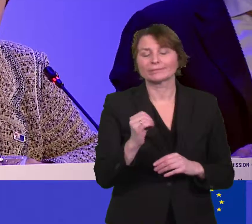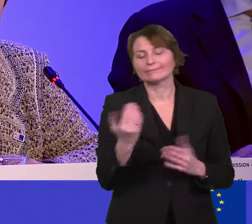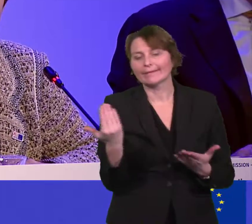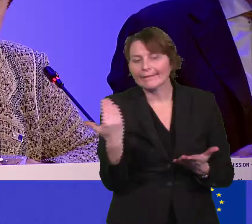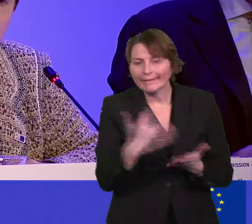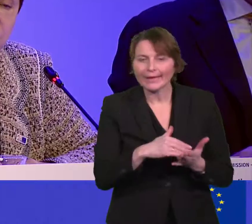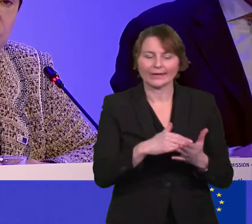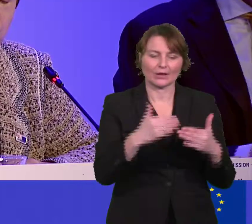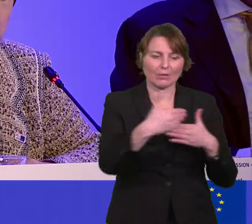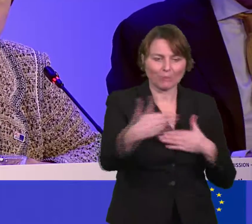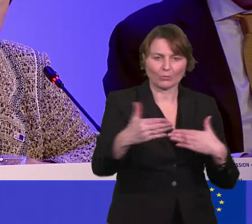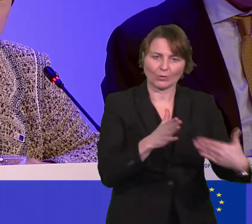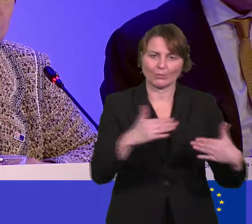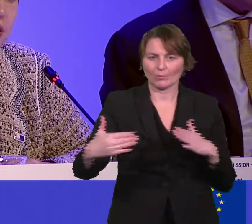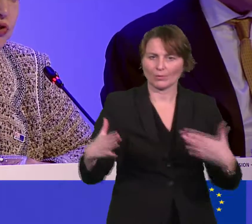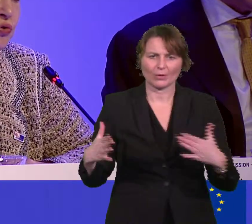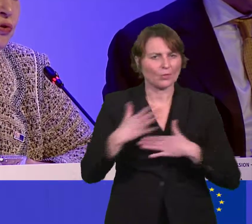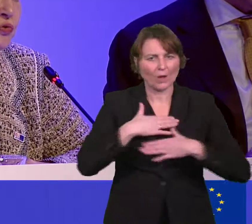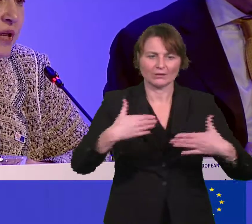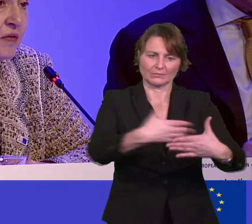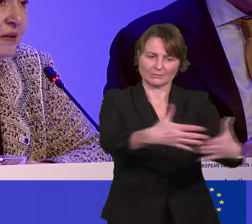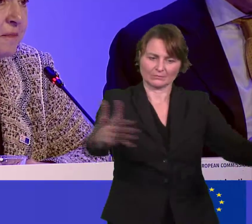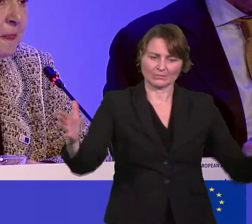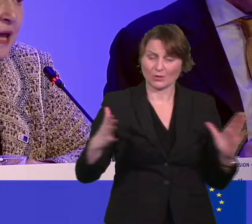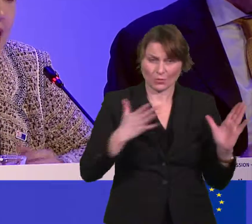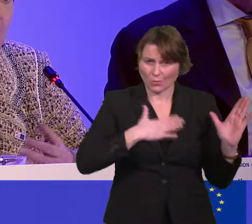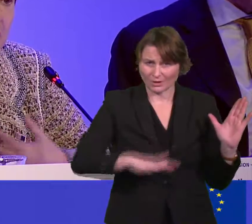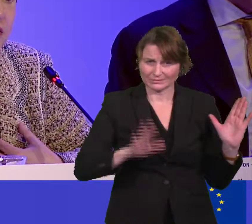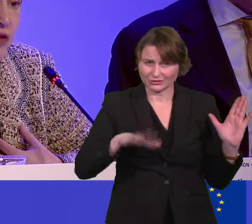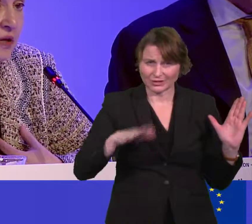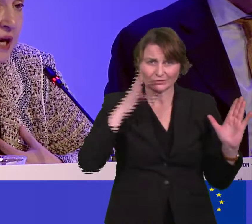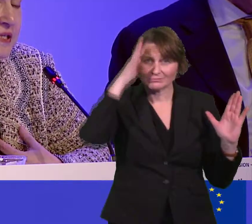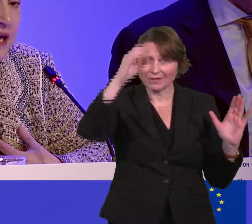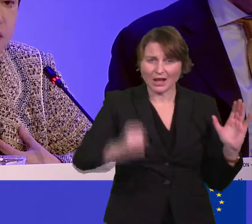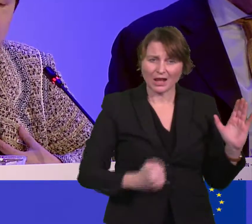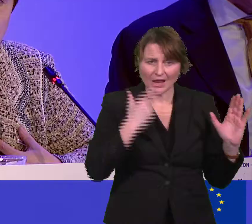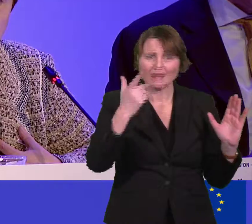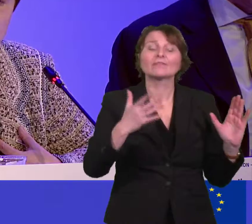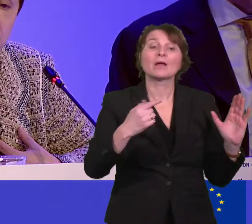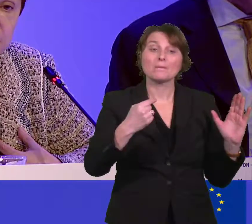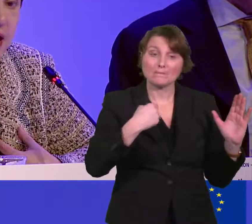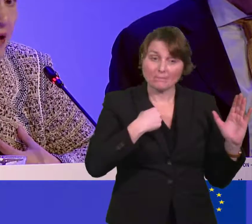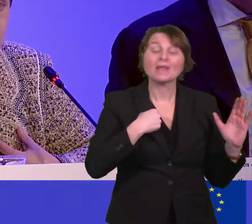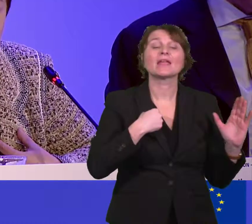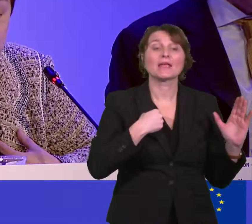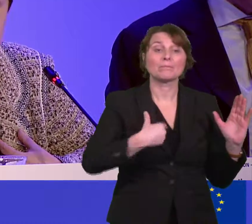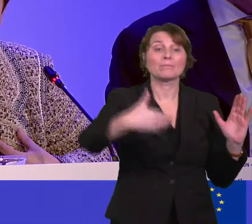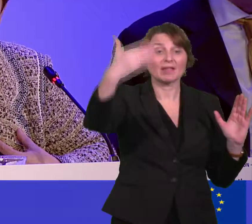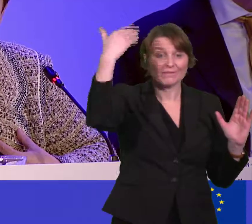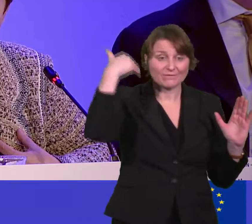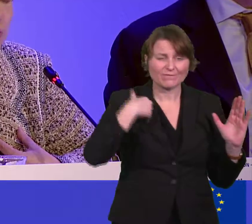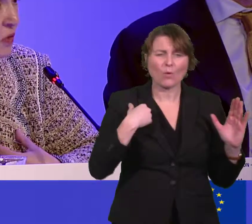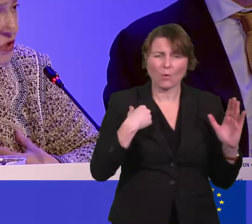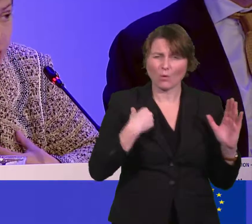by borders is not the Europe that we want our children to live in. I lived on the other side of the Iron Curtain. I remember